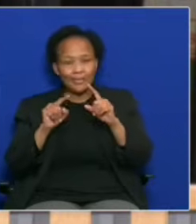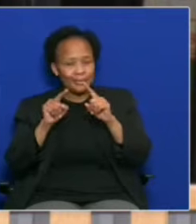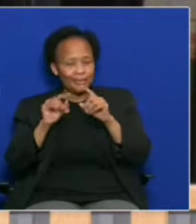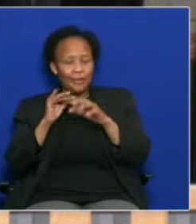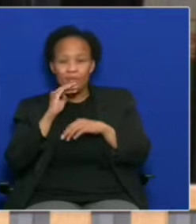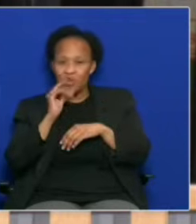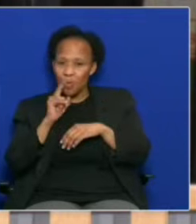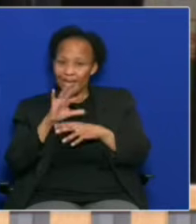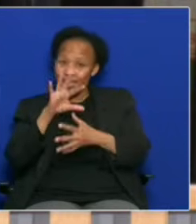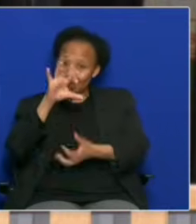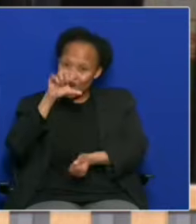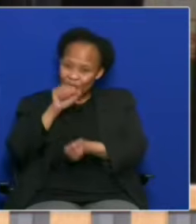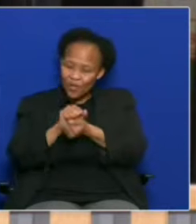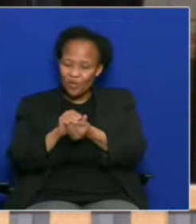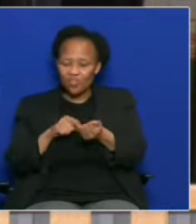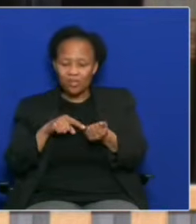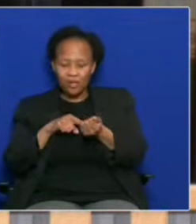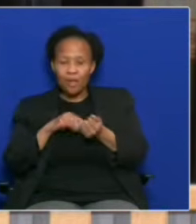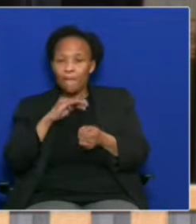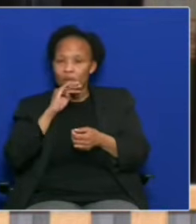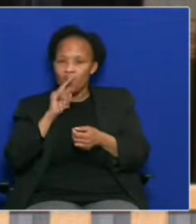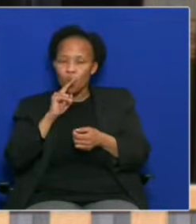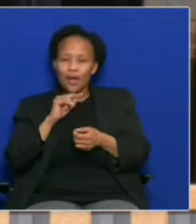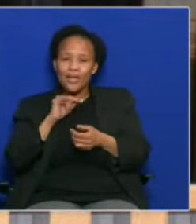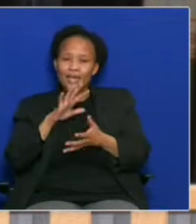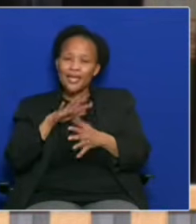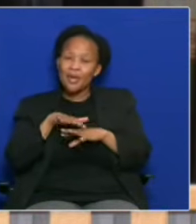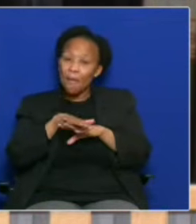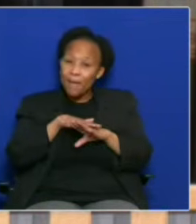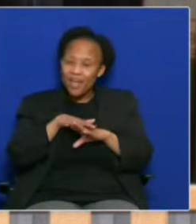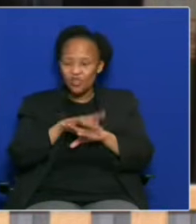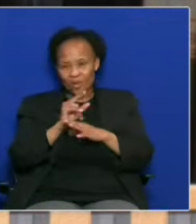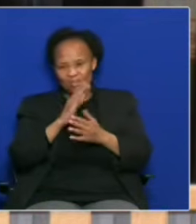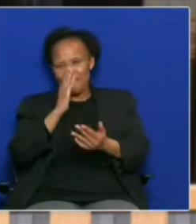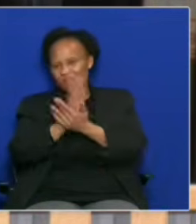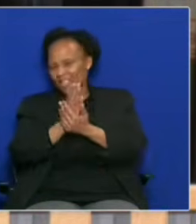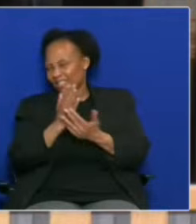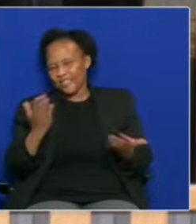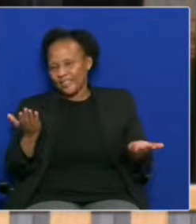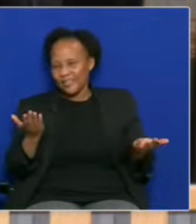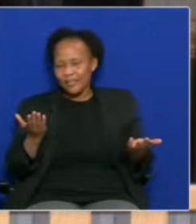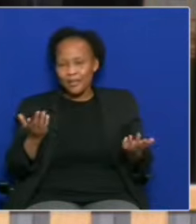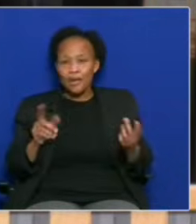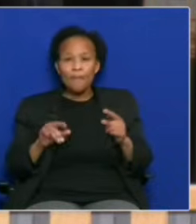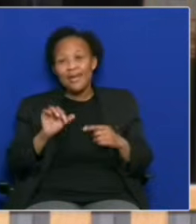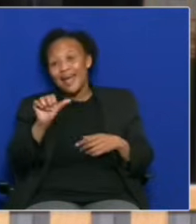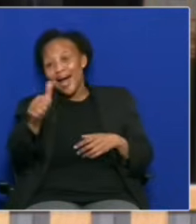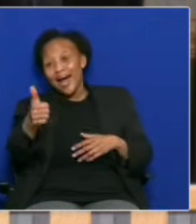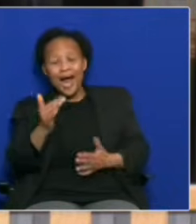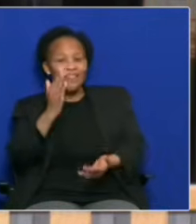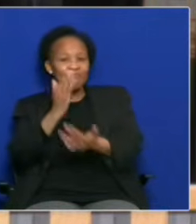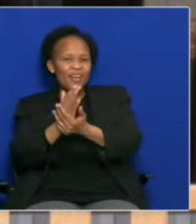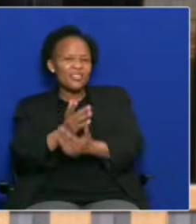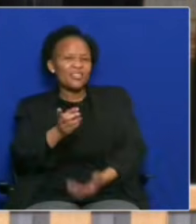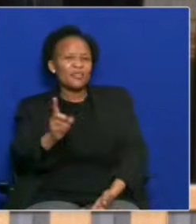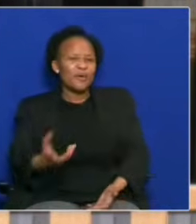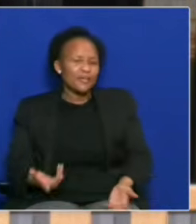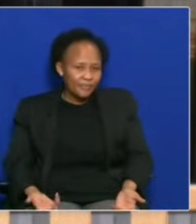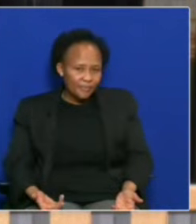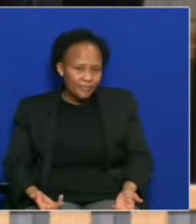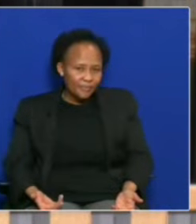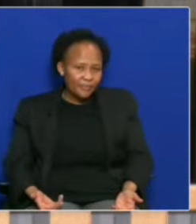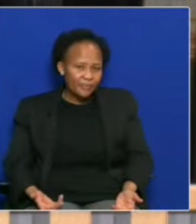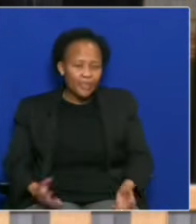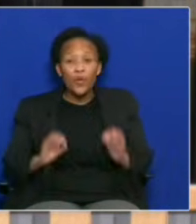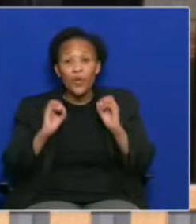necessarily be based on facts. Yes. What are the facts? there are none. And